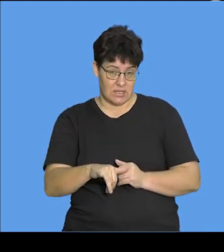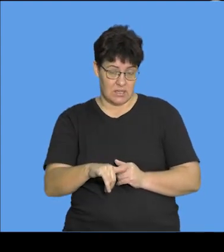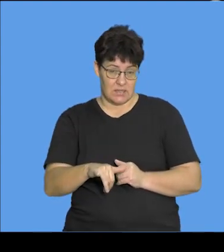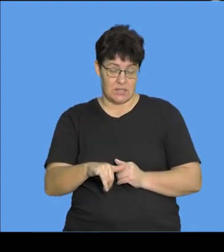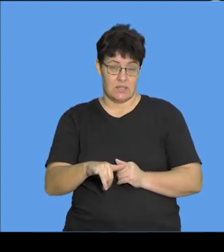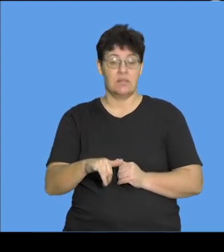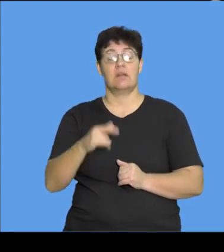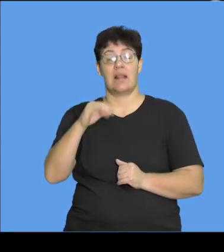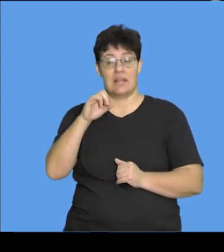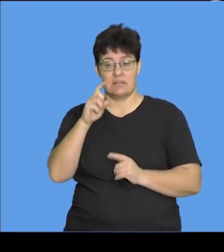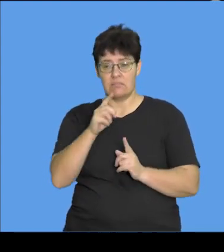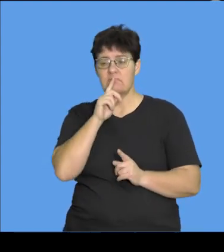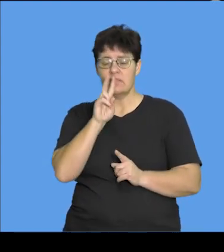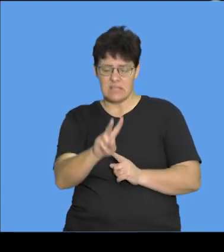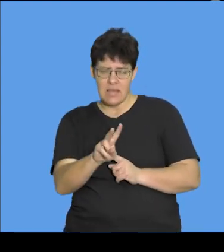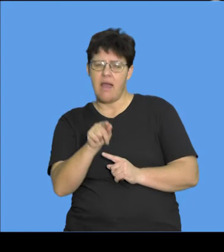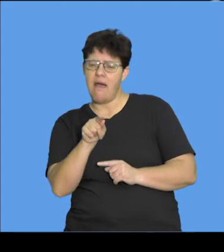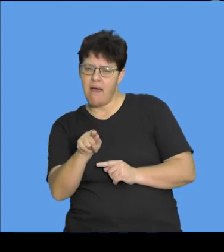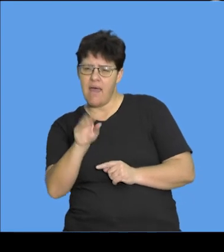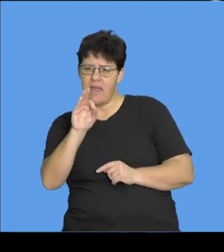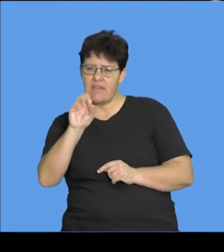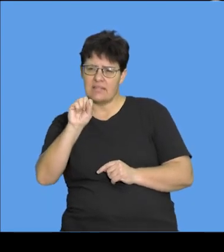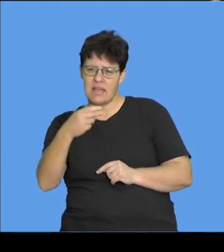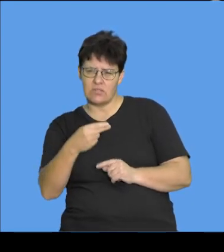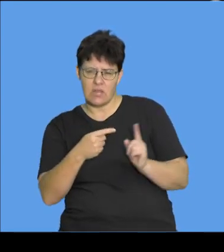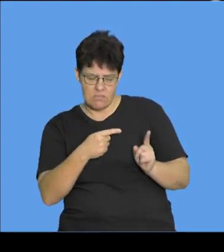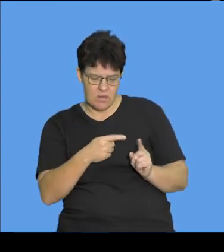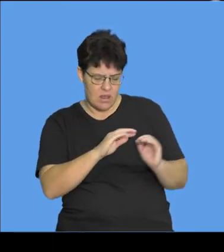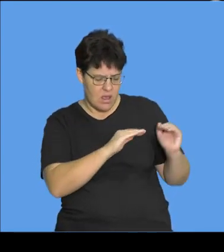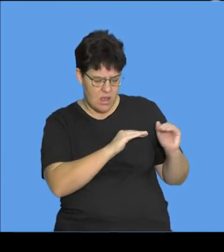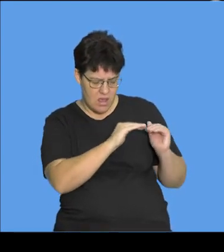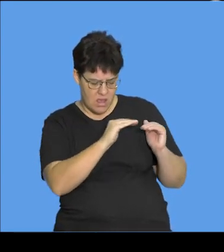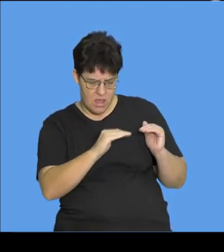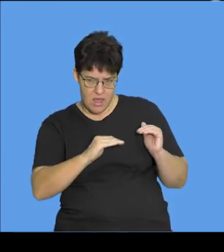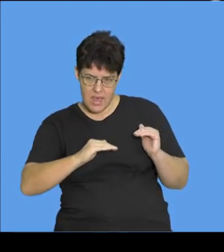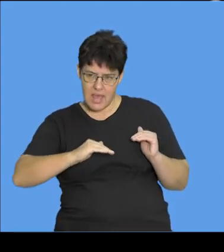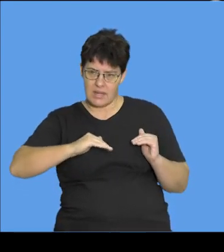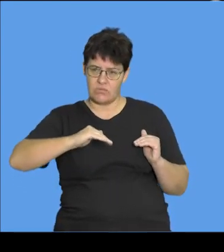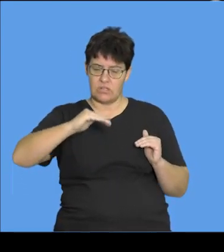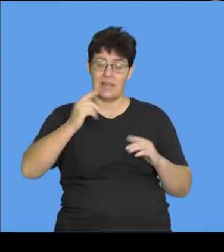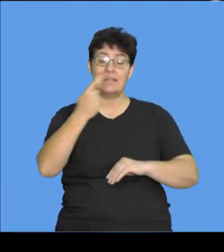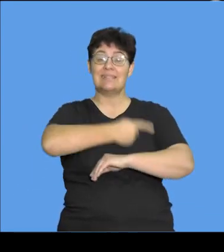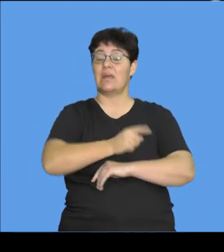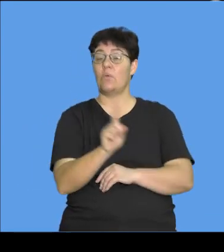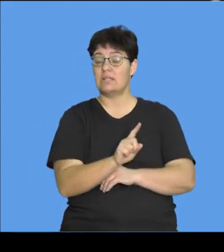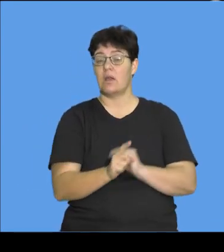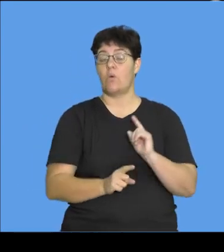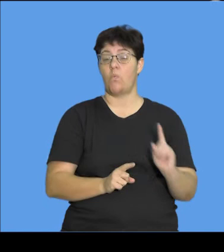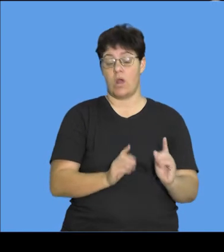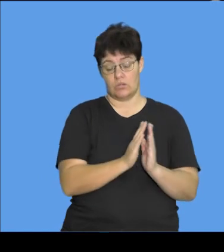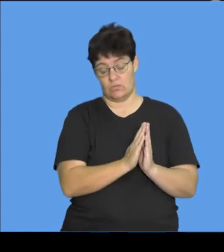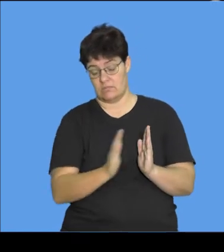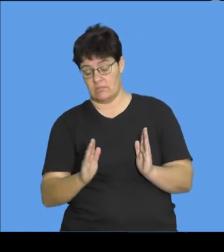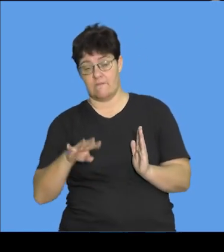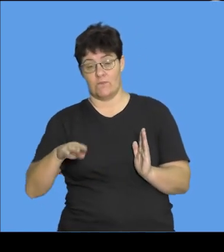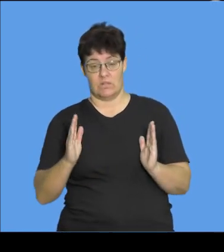stimulating hormone, we see that the levels of follicle stimulating hormone gradually increase between day 1 to day